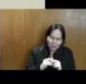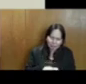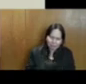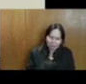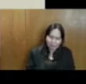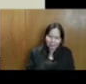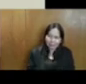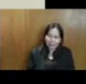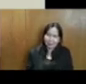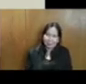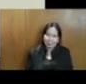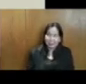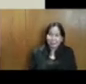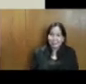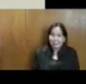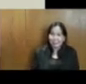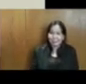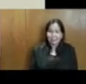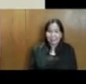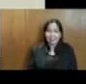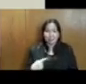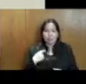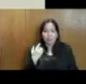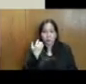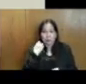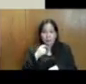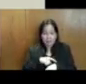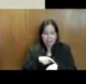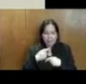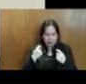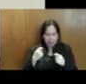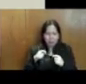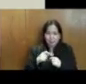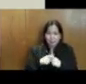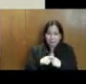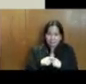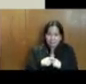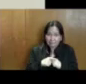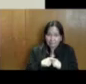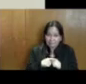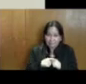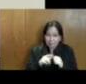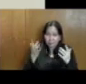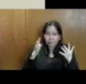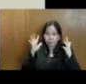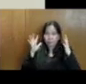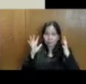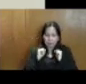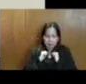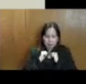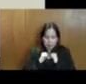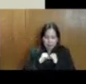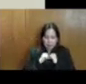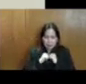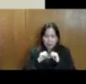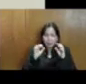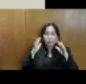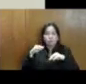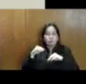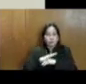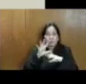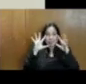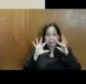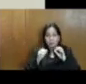So I don't think I have to spend too much time motivating it, but I think we all know that the climate externality, that the cost of climate change